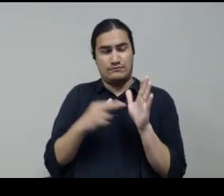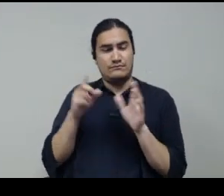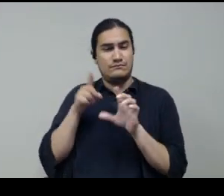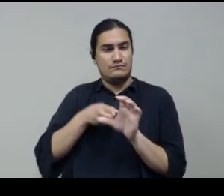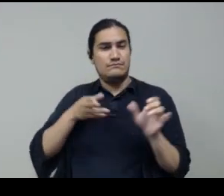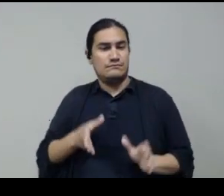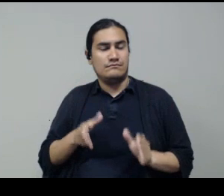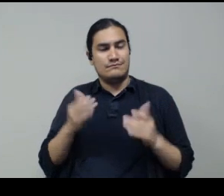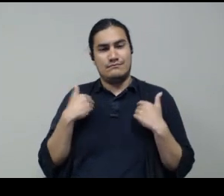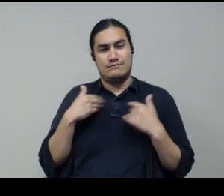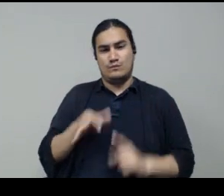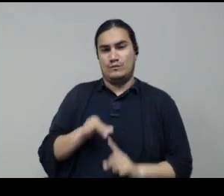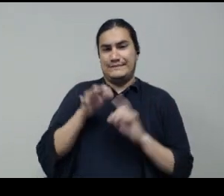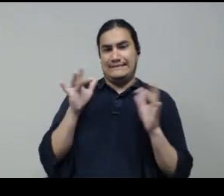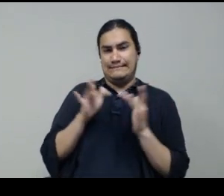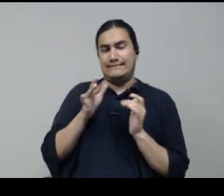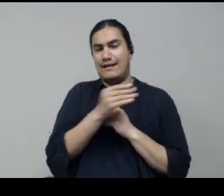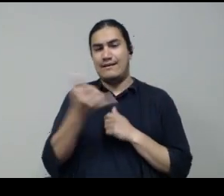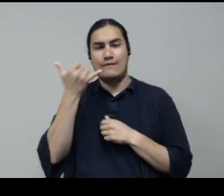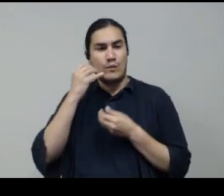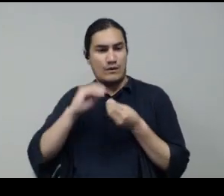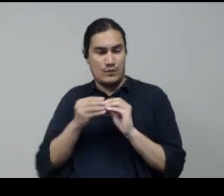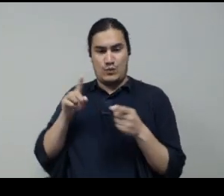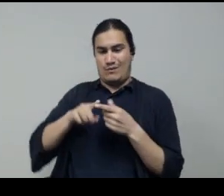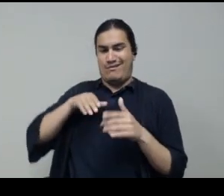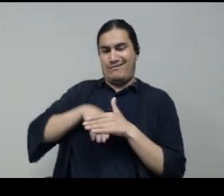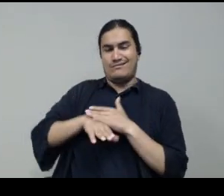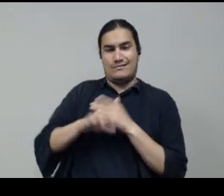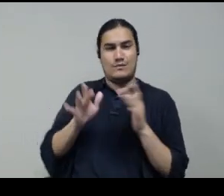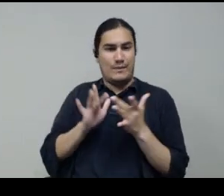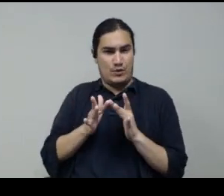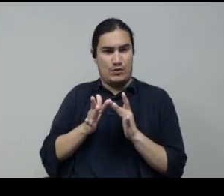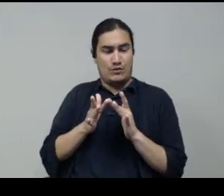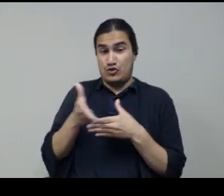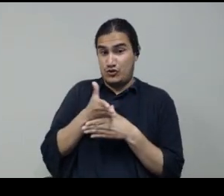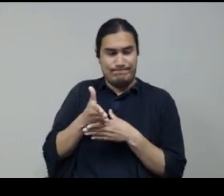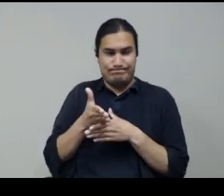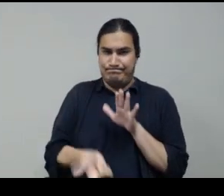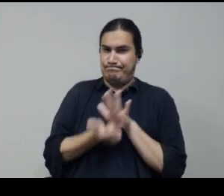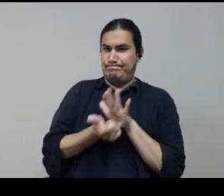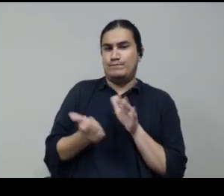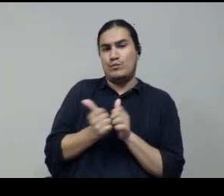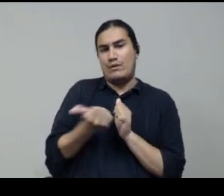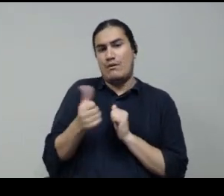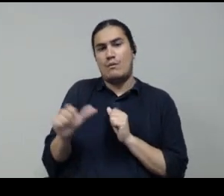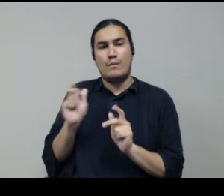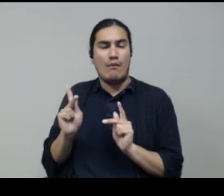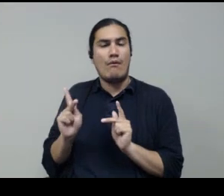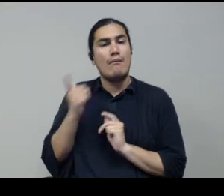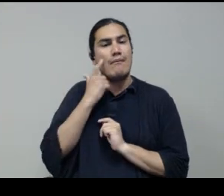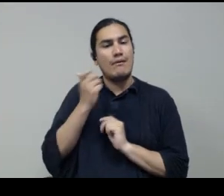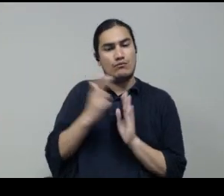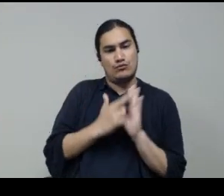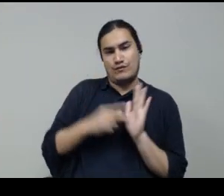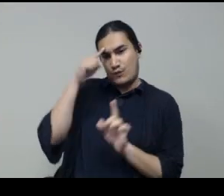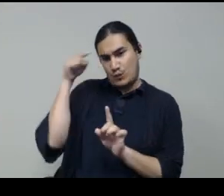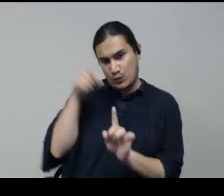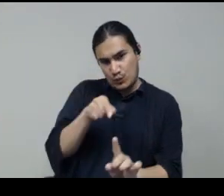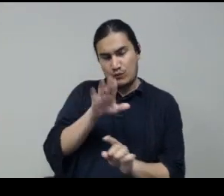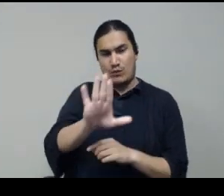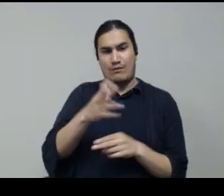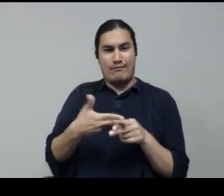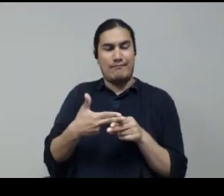unique link and phone number to access the webinar. These should not be shared with other participants as they are registered to your specific name